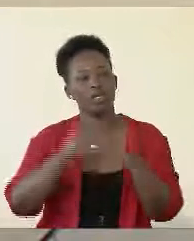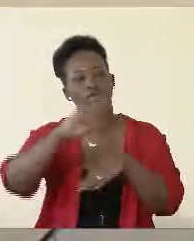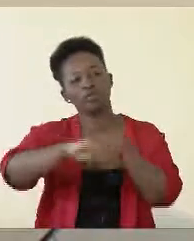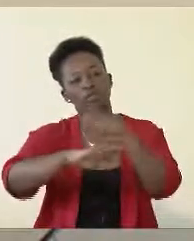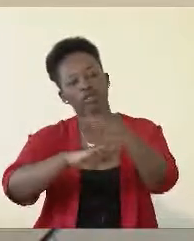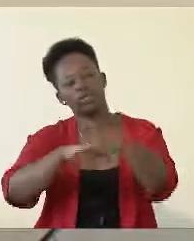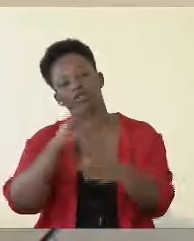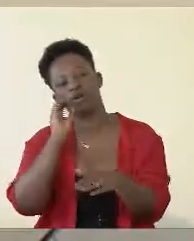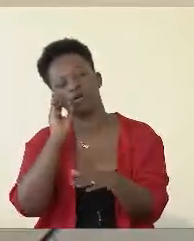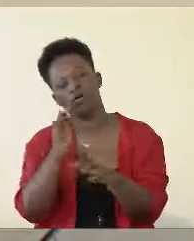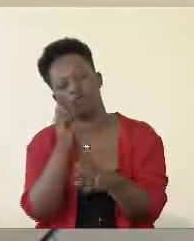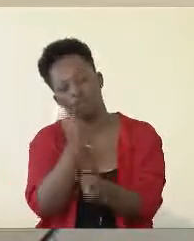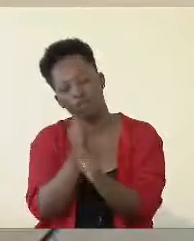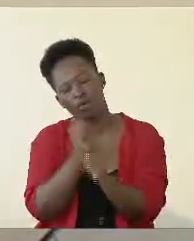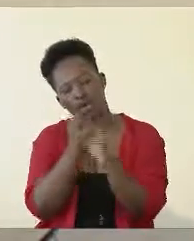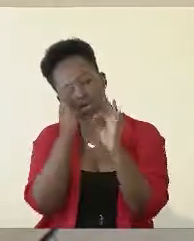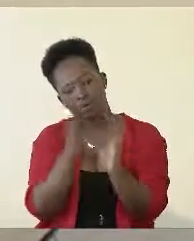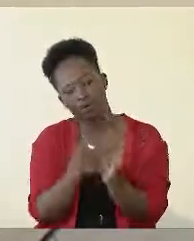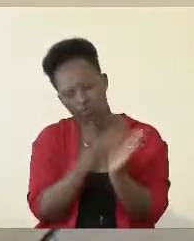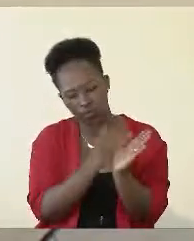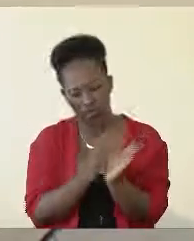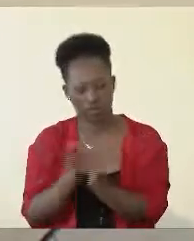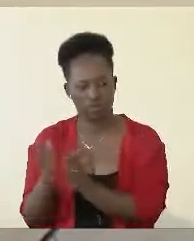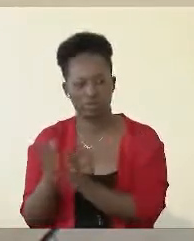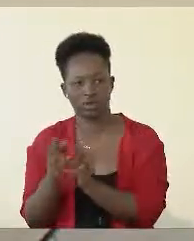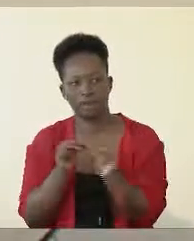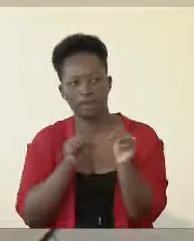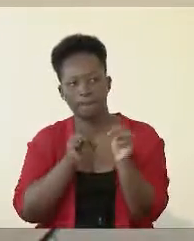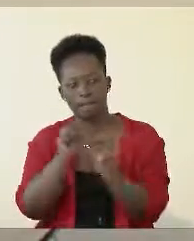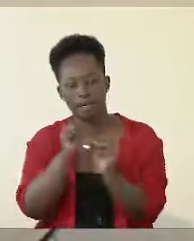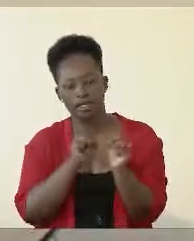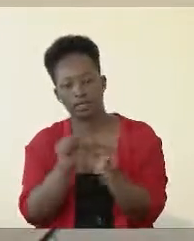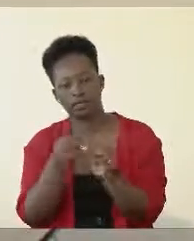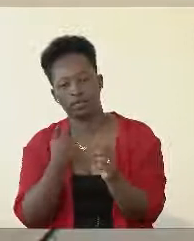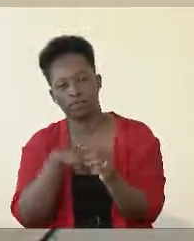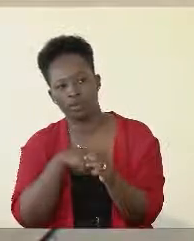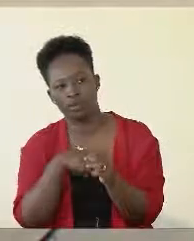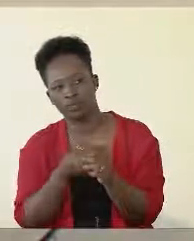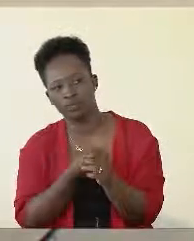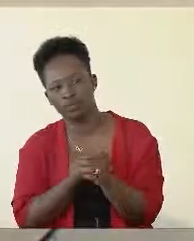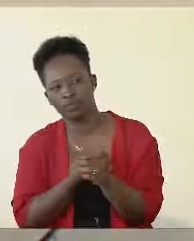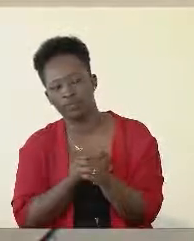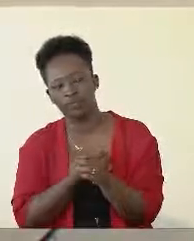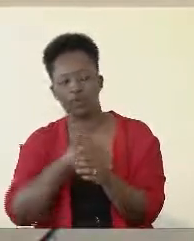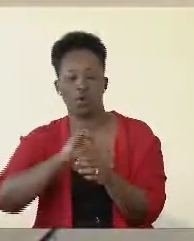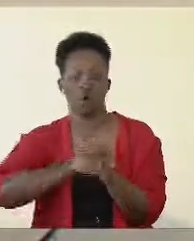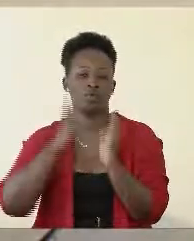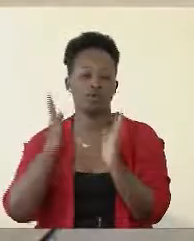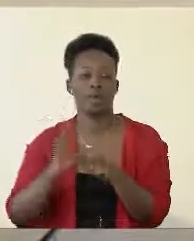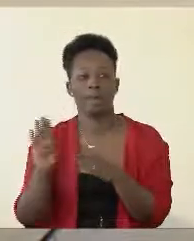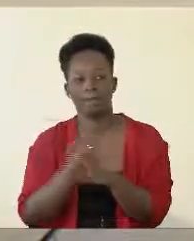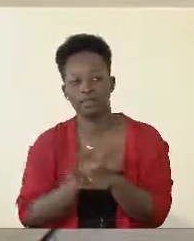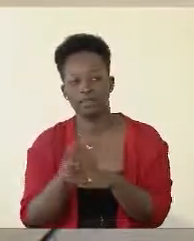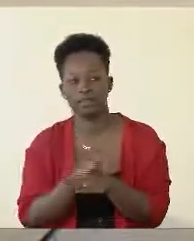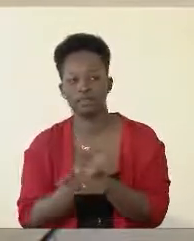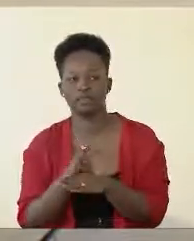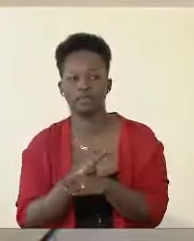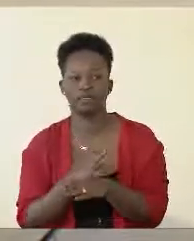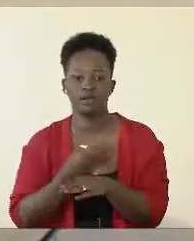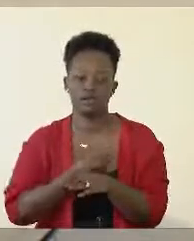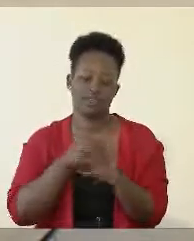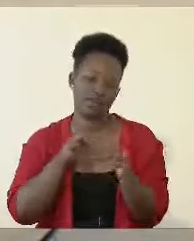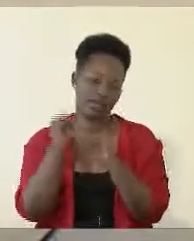people. So when it comes to management, we have you, the sole proprietor or the owner of the business. We have the